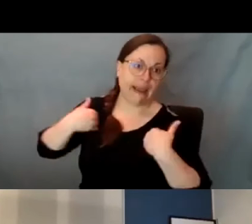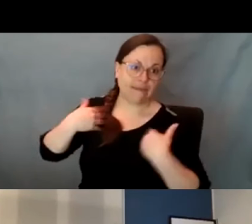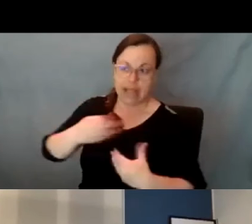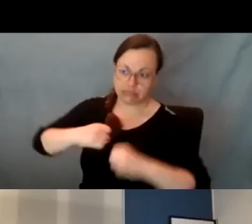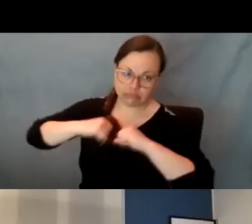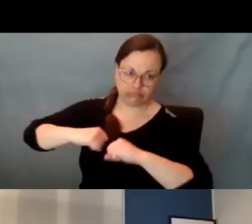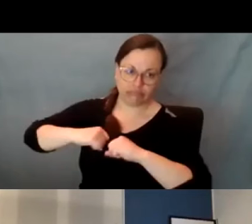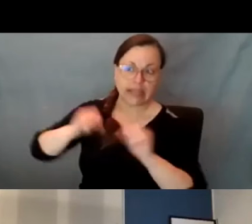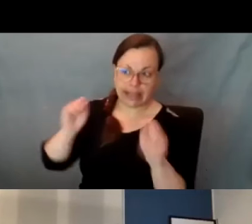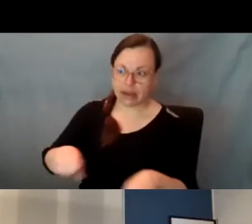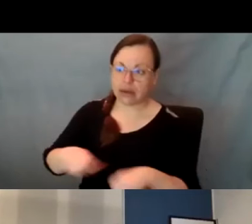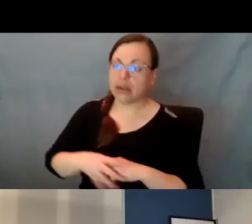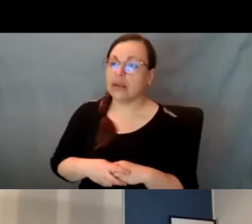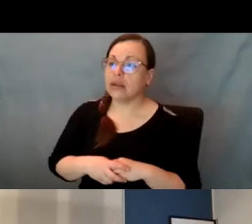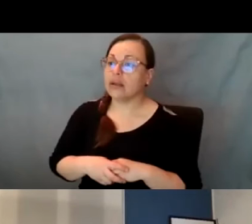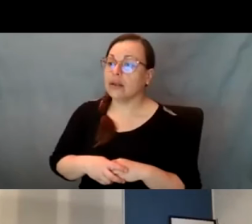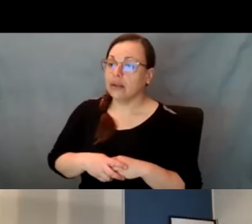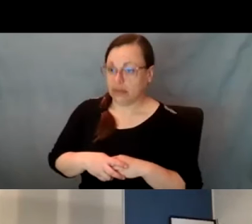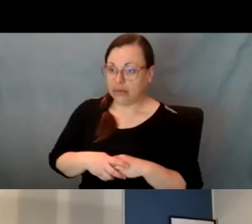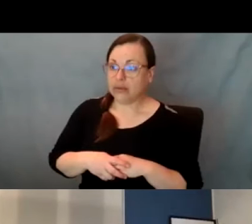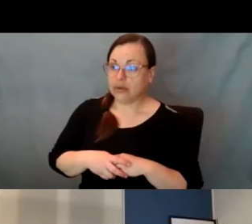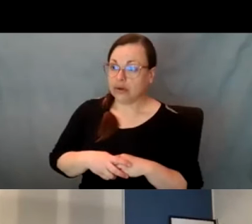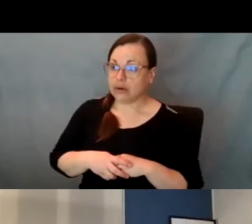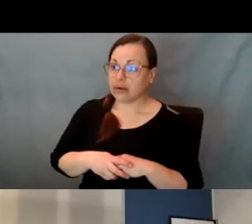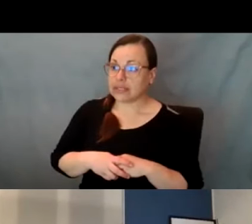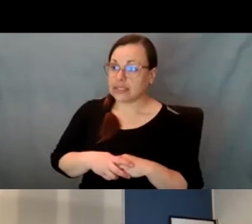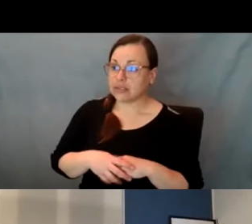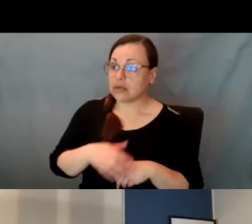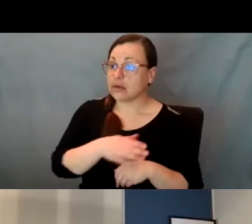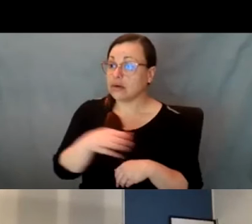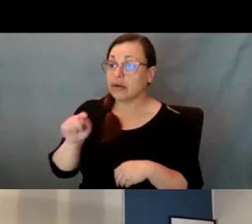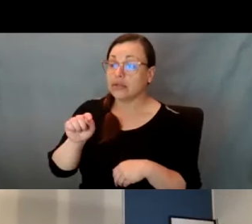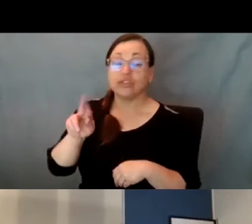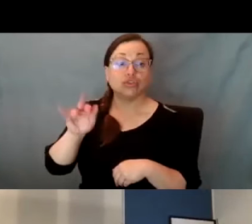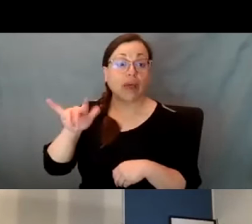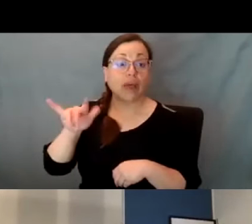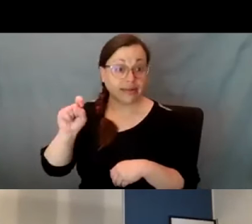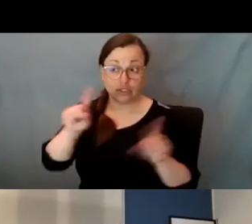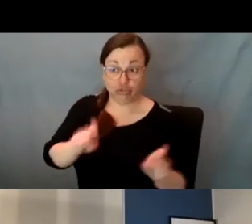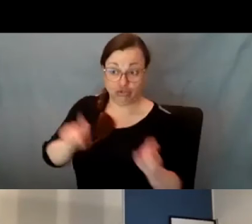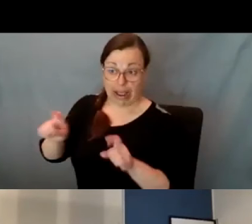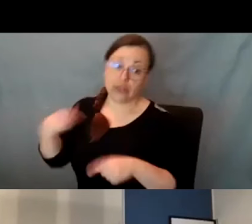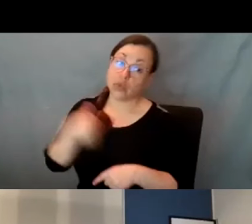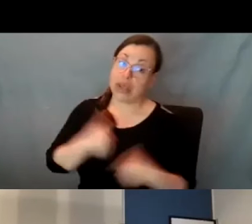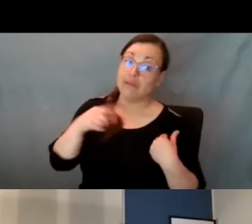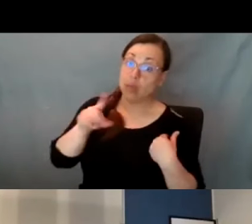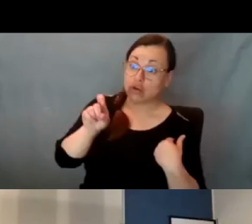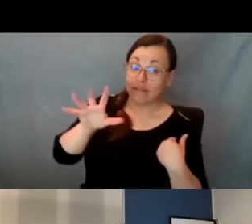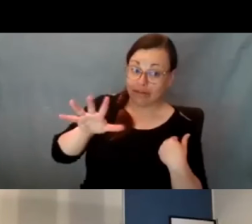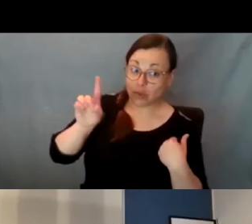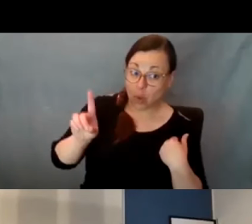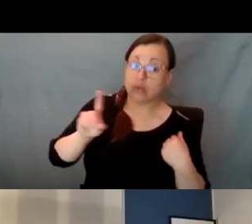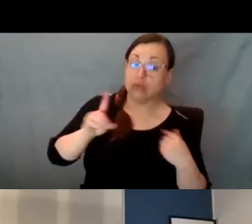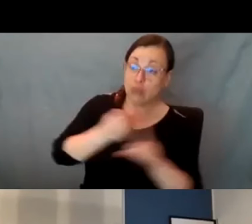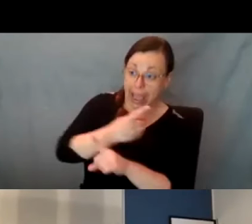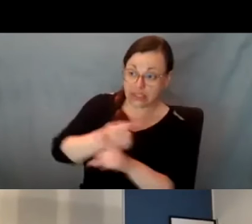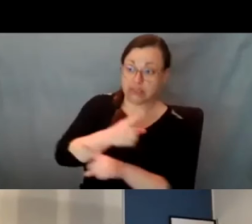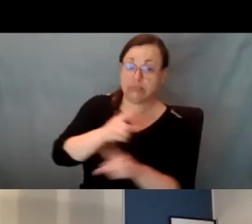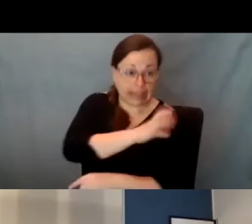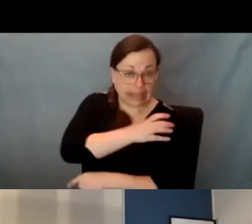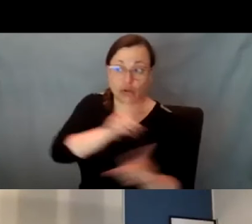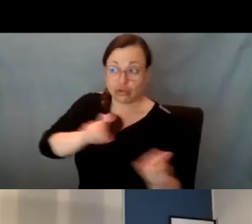of the trials. Soumya mentioned that there are 151 clinical trials ongoing. That's good news. Only 20